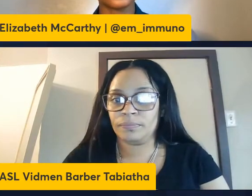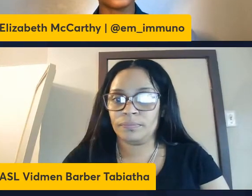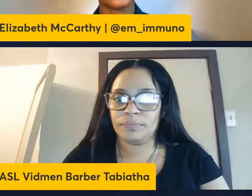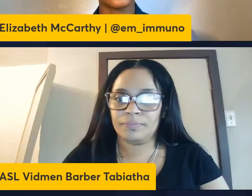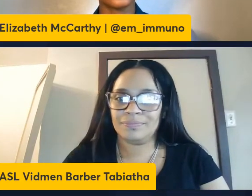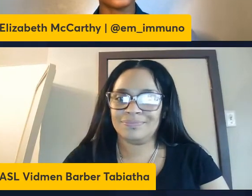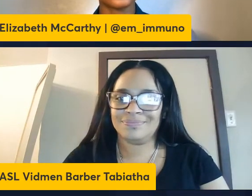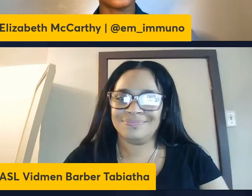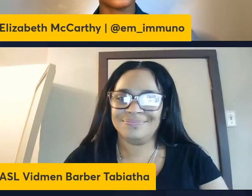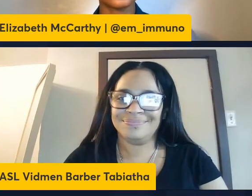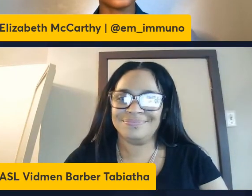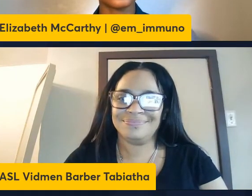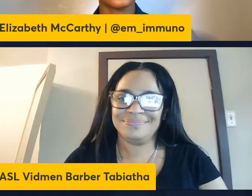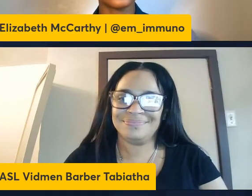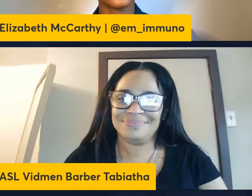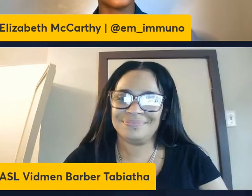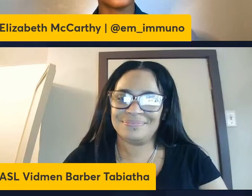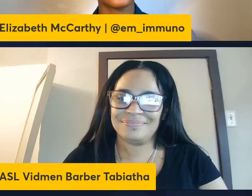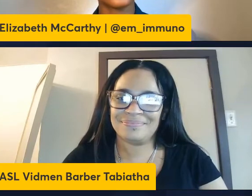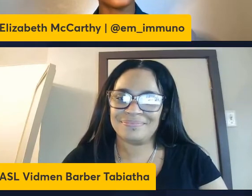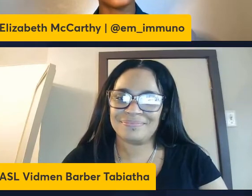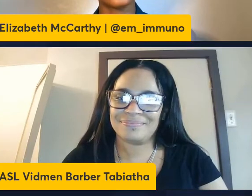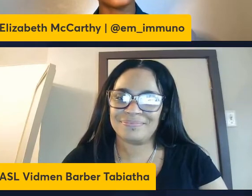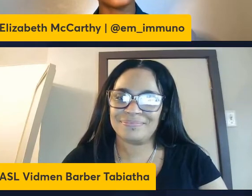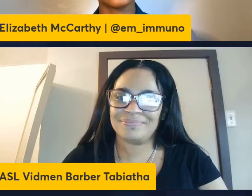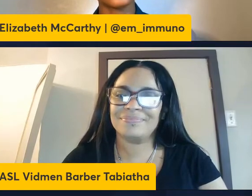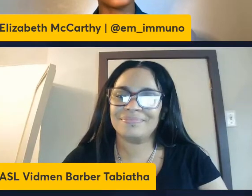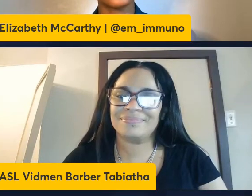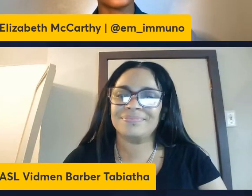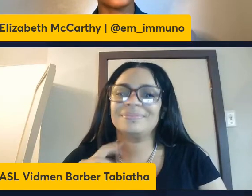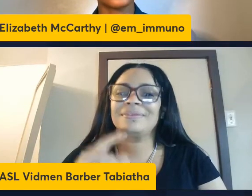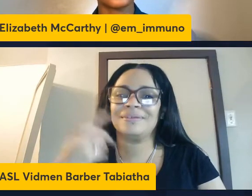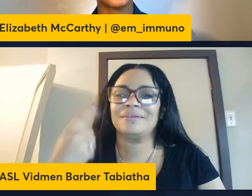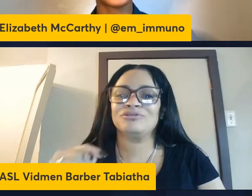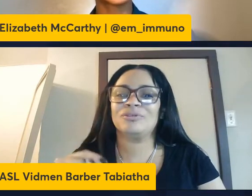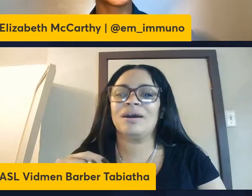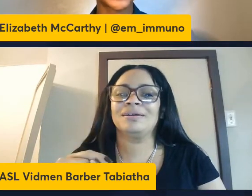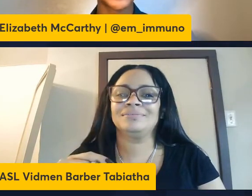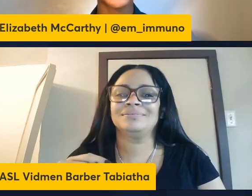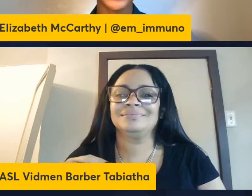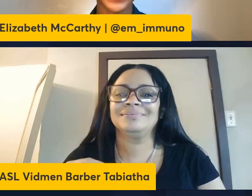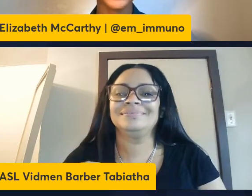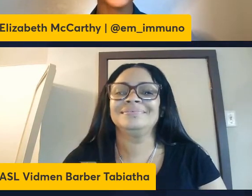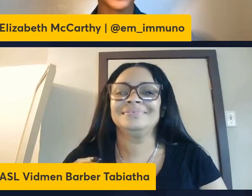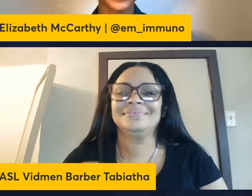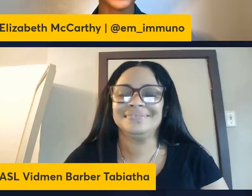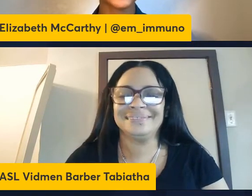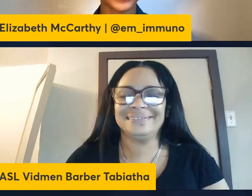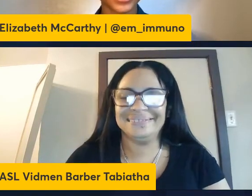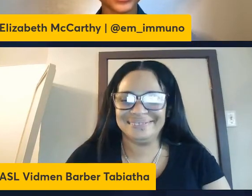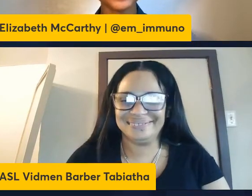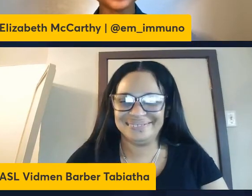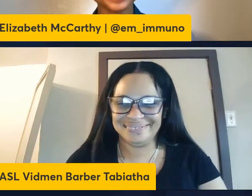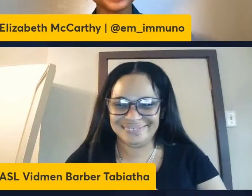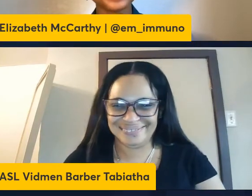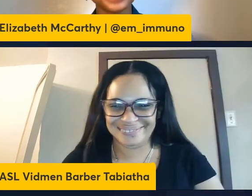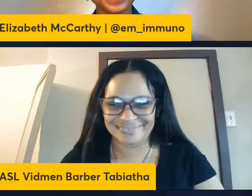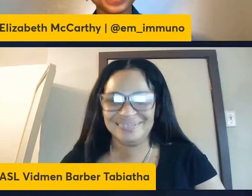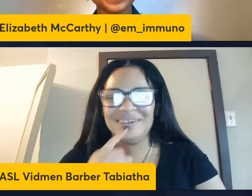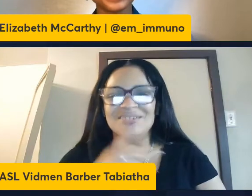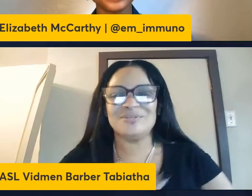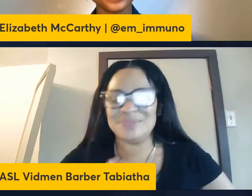I can't list them now anyway. But I'm not just trying to advocate for one thing. There are other things out there that you can try. But, yeah, for